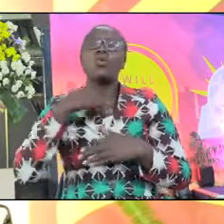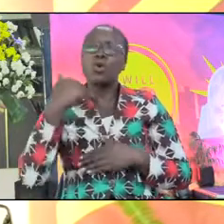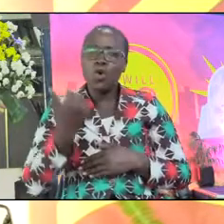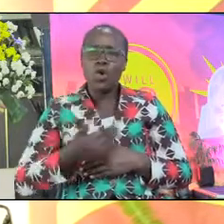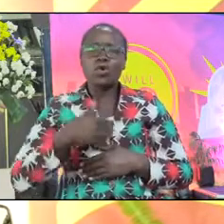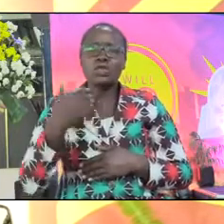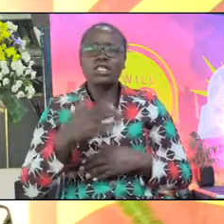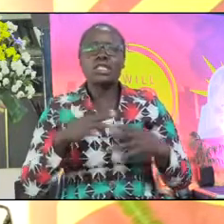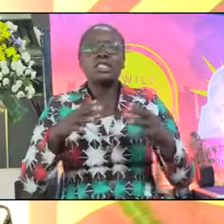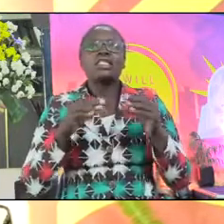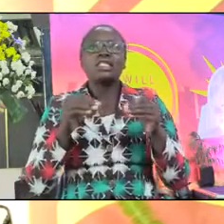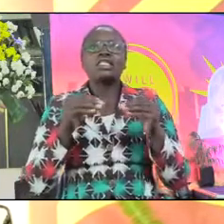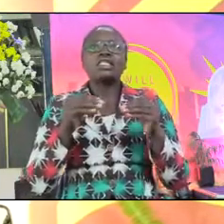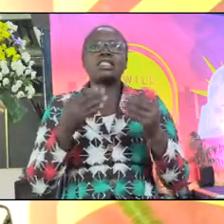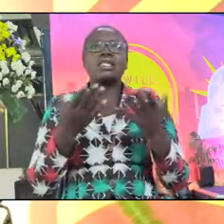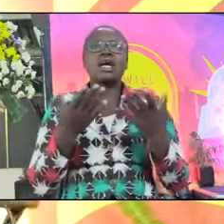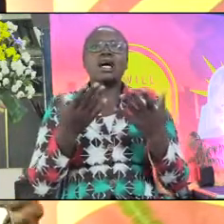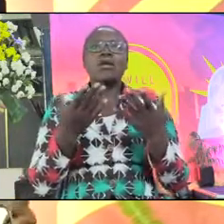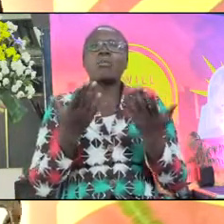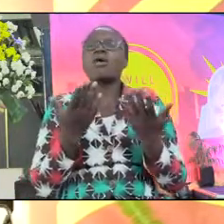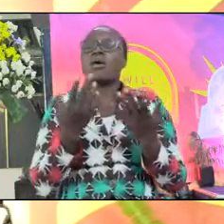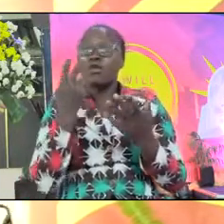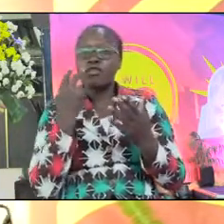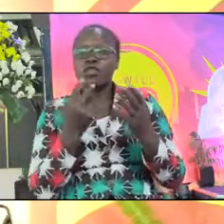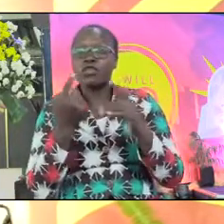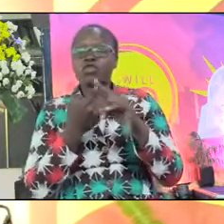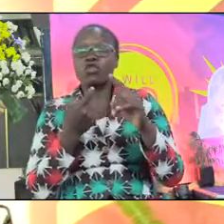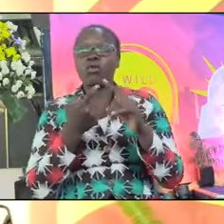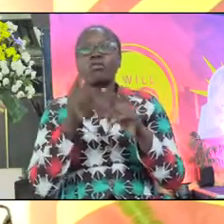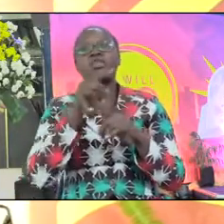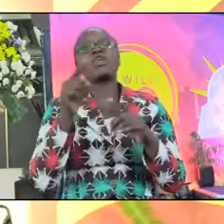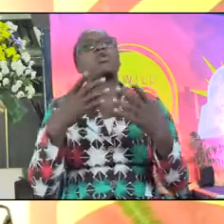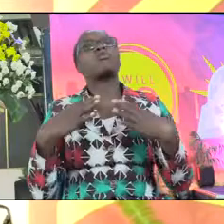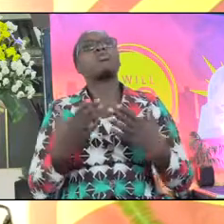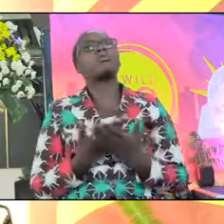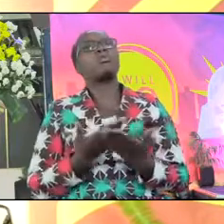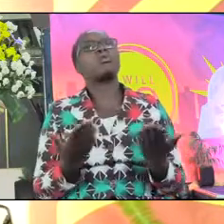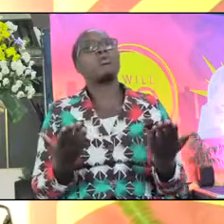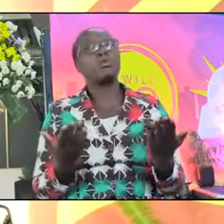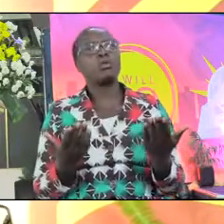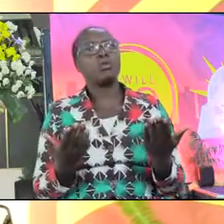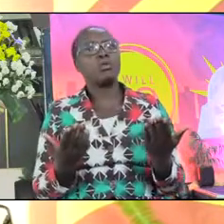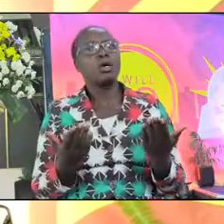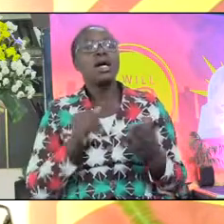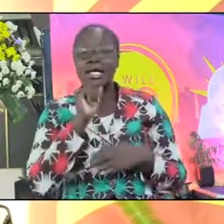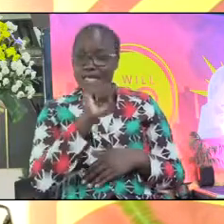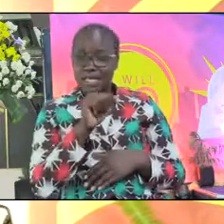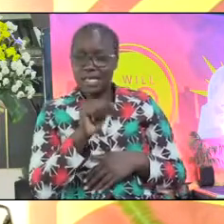We often take our cues from the wrong people. Somebody say amen.